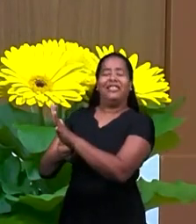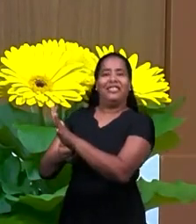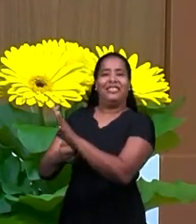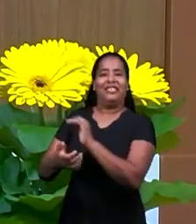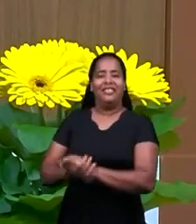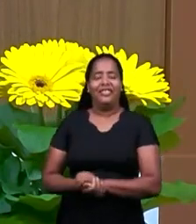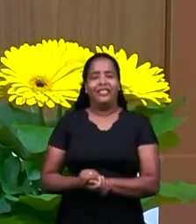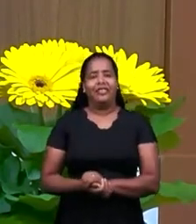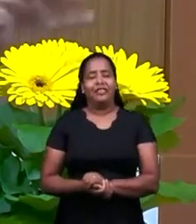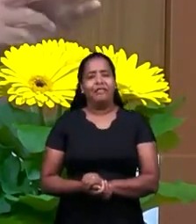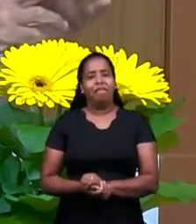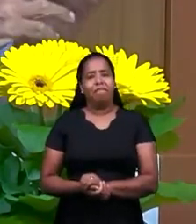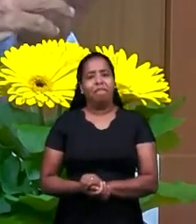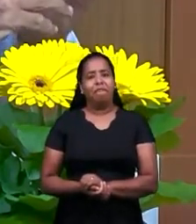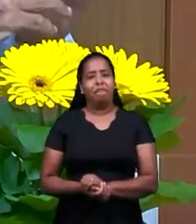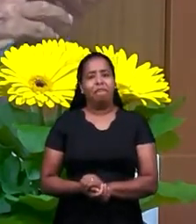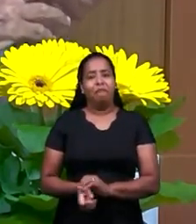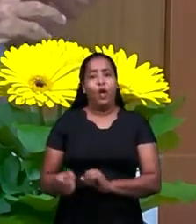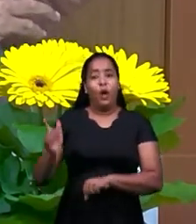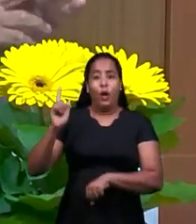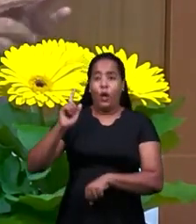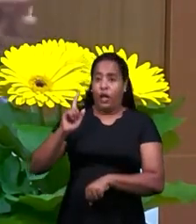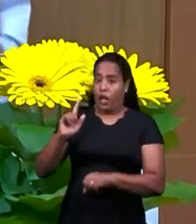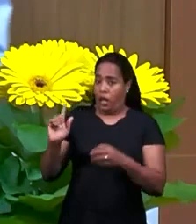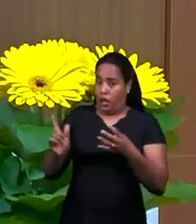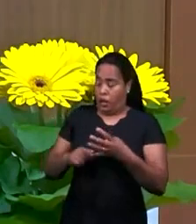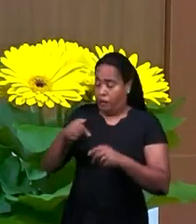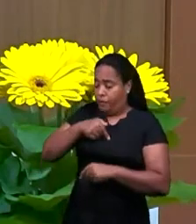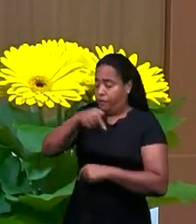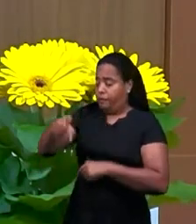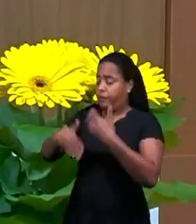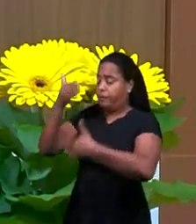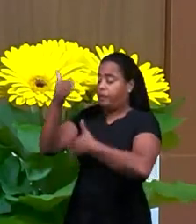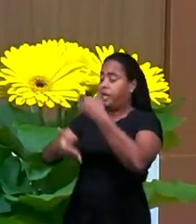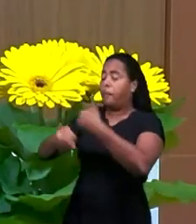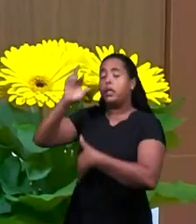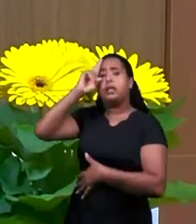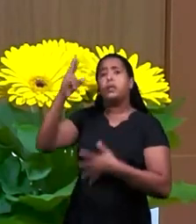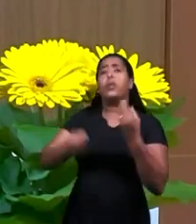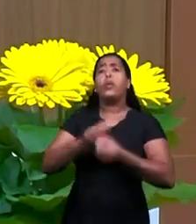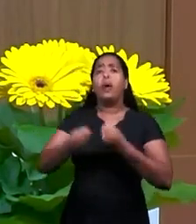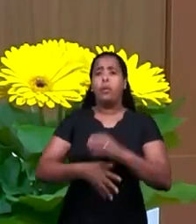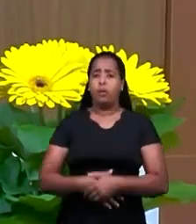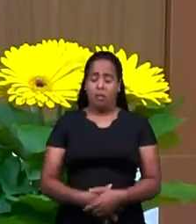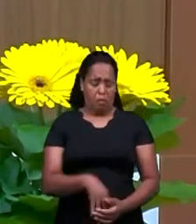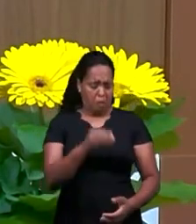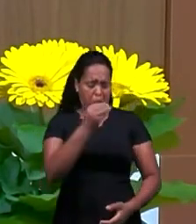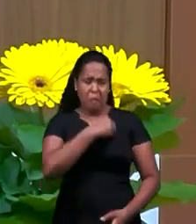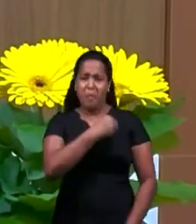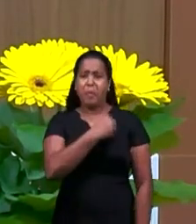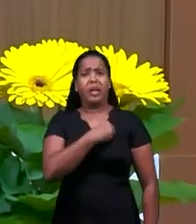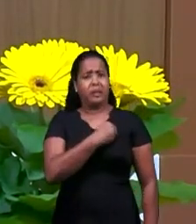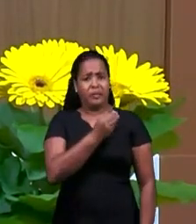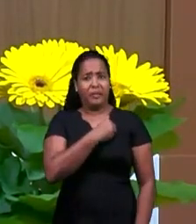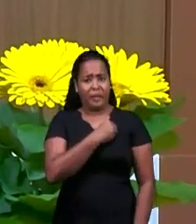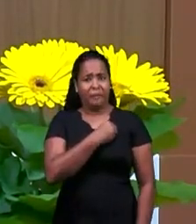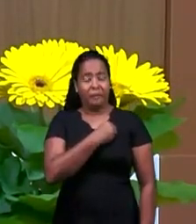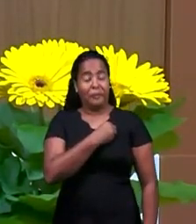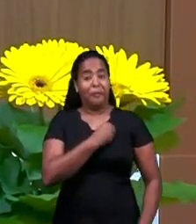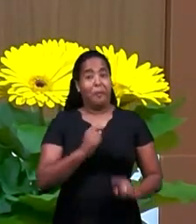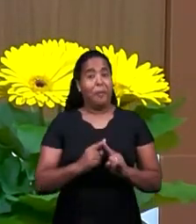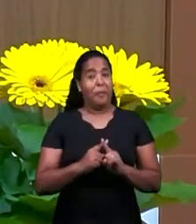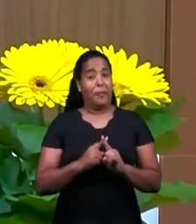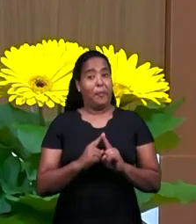lastly, when man goes before the Lord, he carries his sins. But he